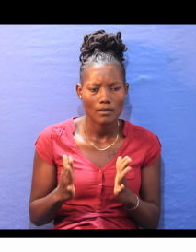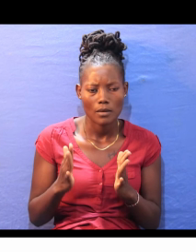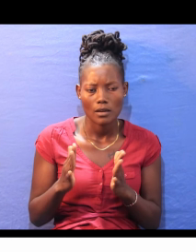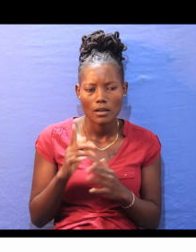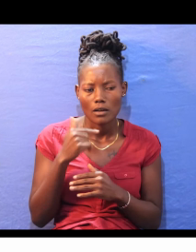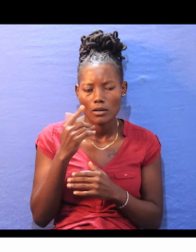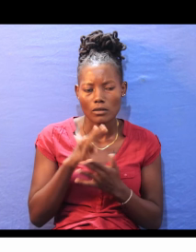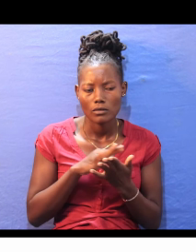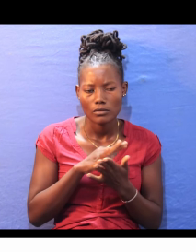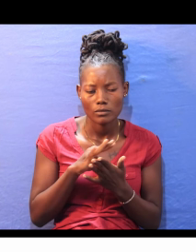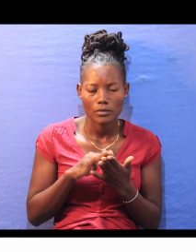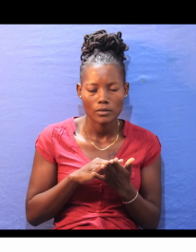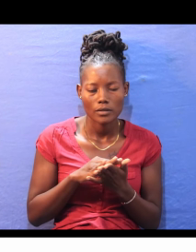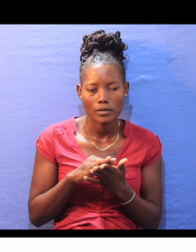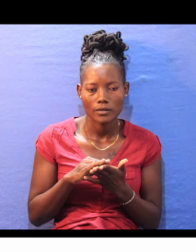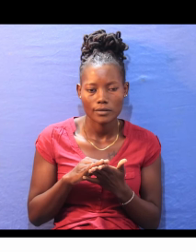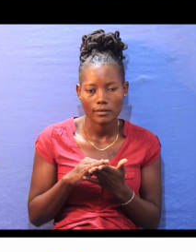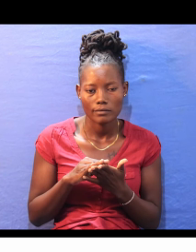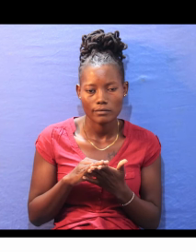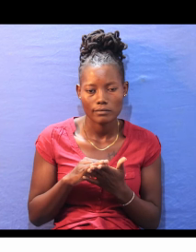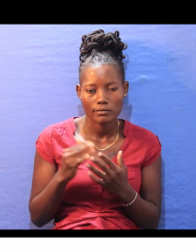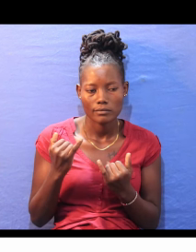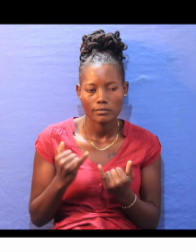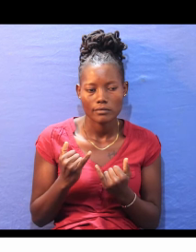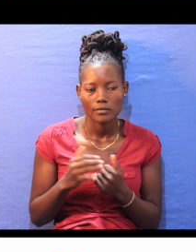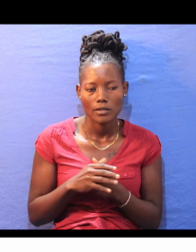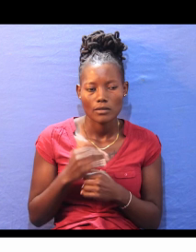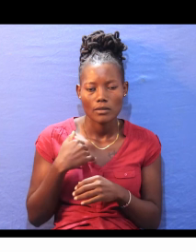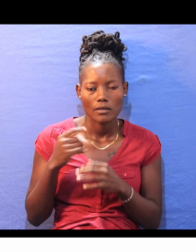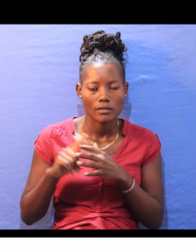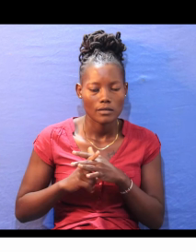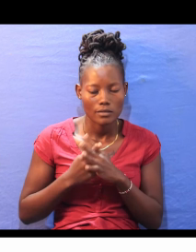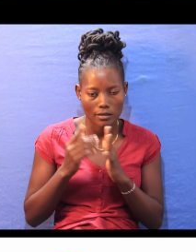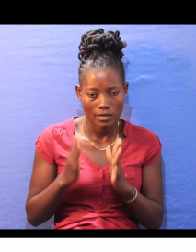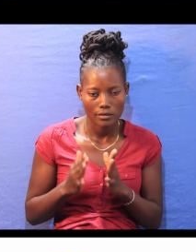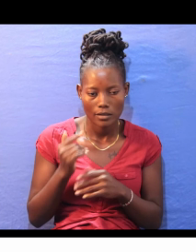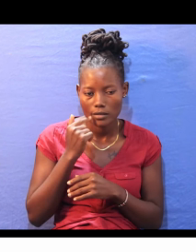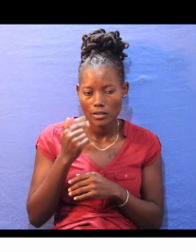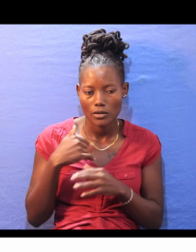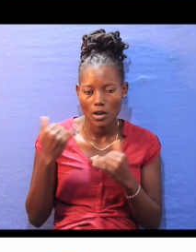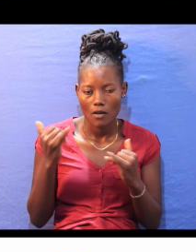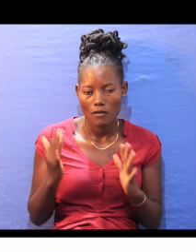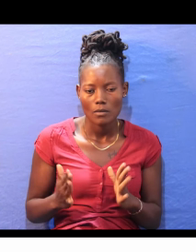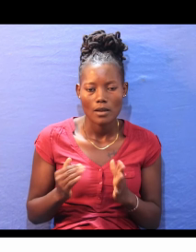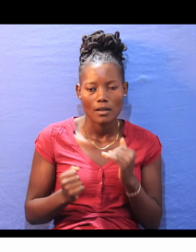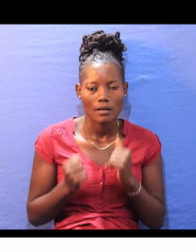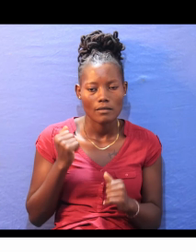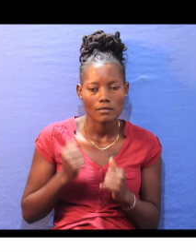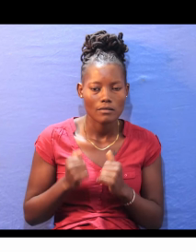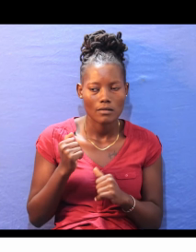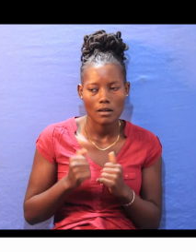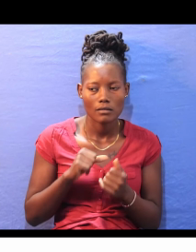need a basis of endurance. So at the beginner stage, we'll have athletes run,